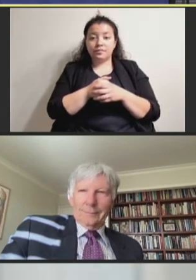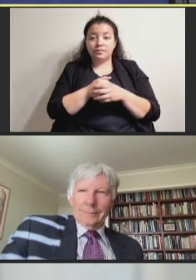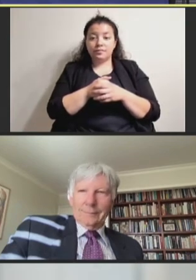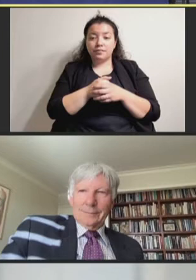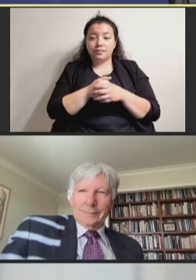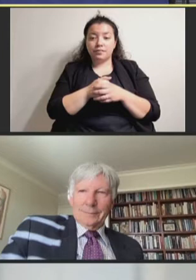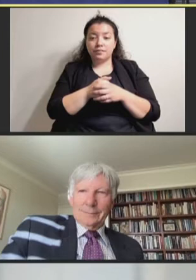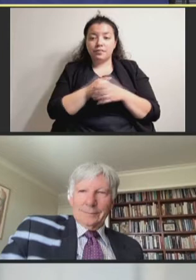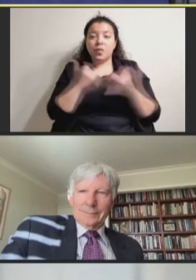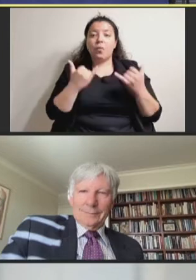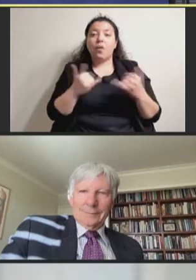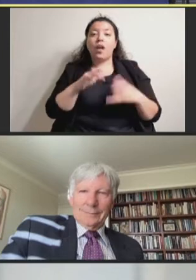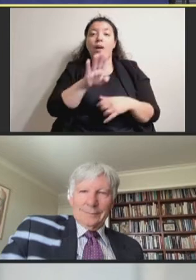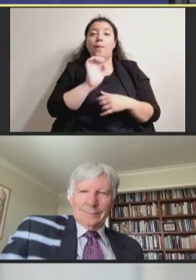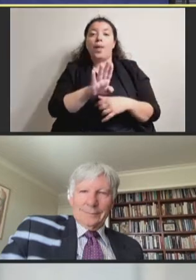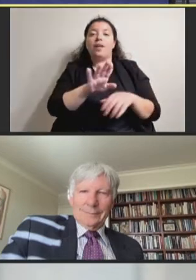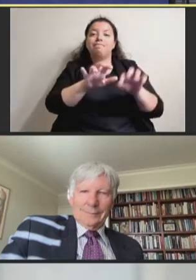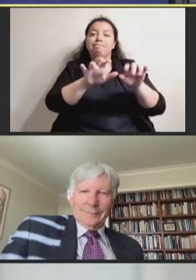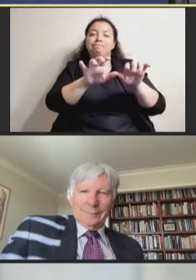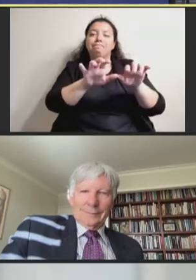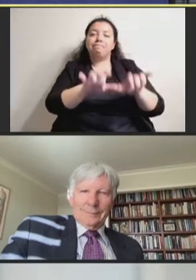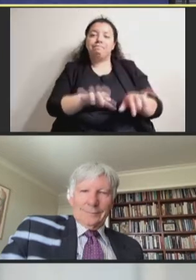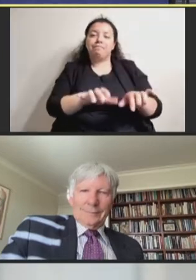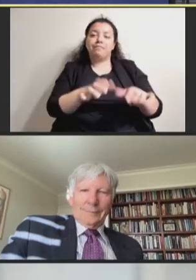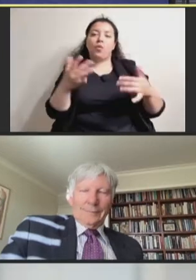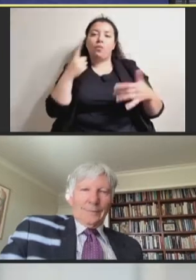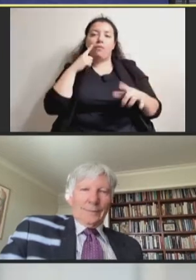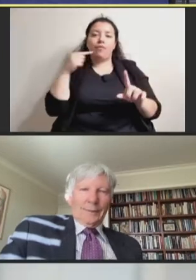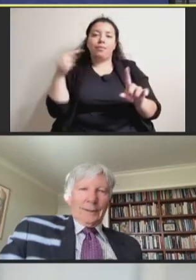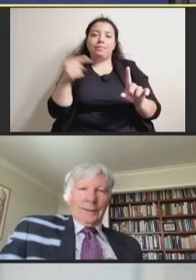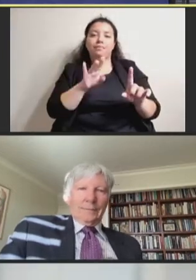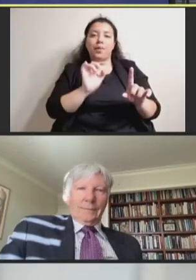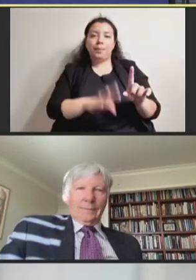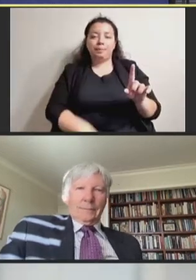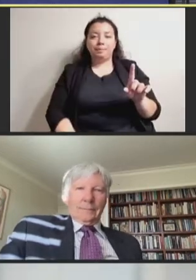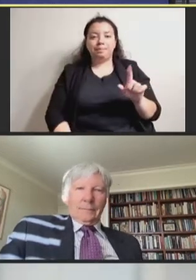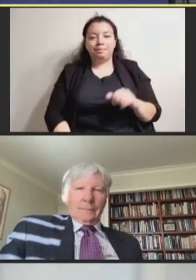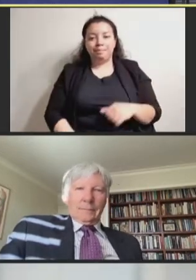He's typing. Okay, we'll give him just a moment.